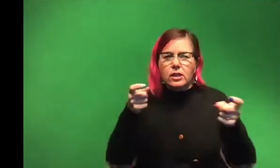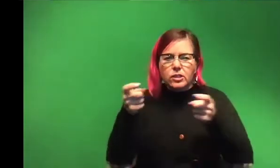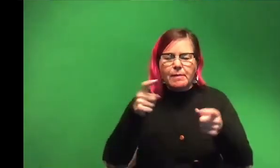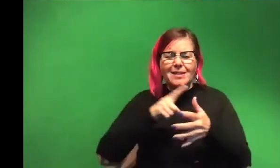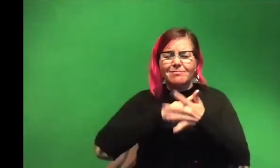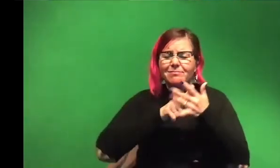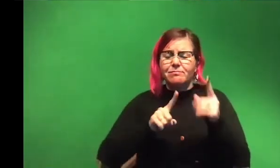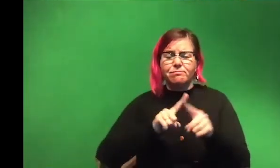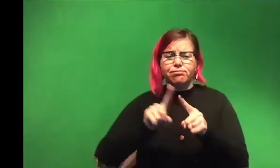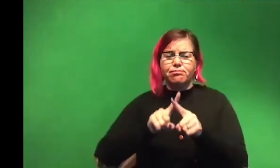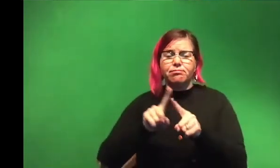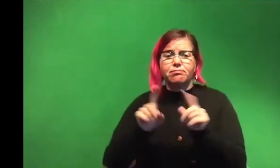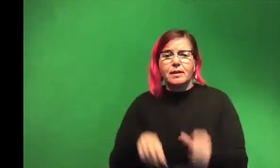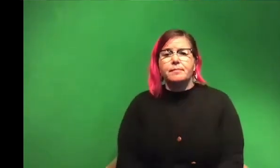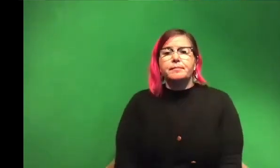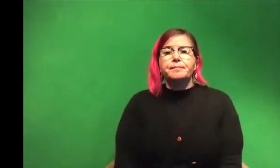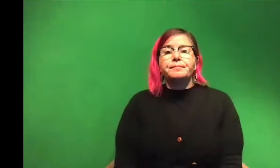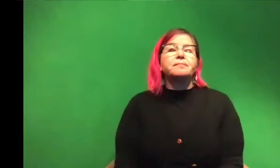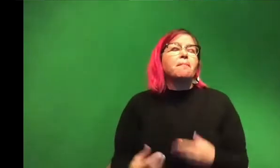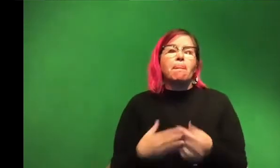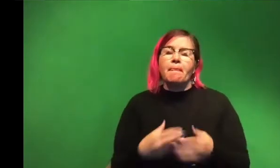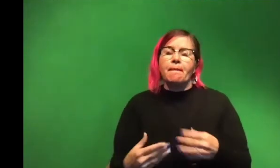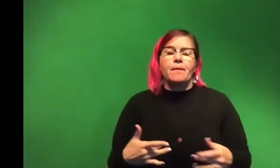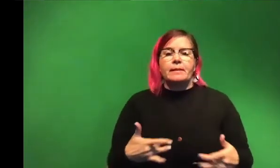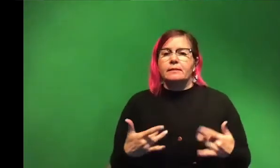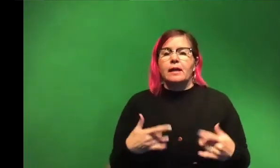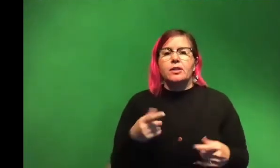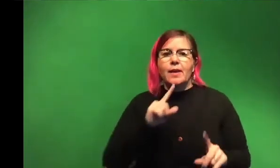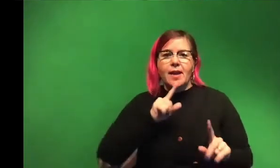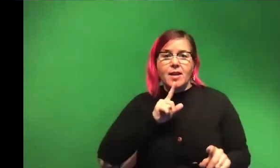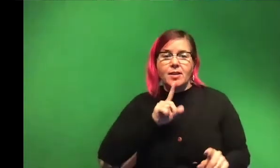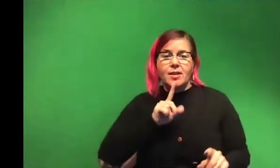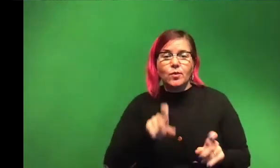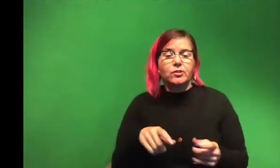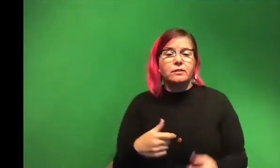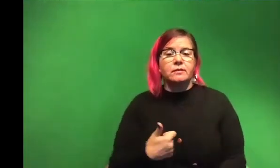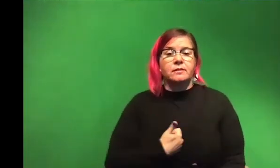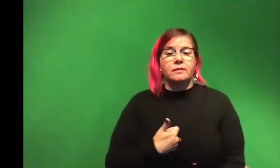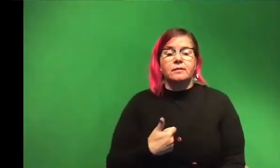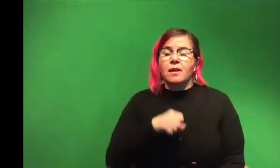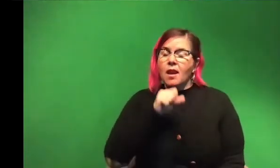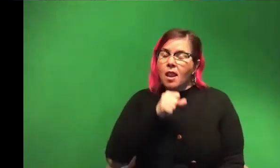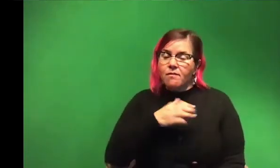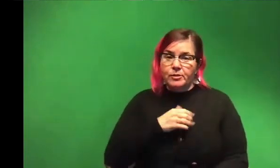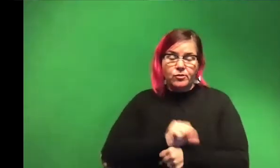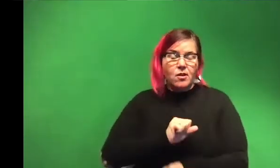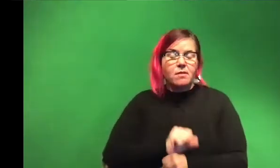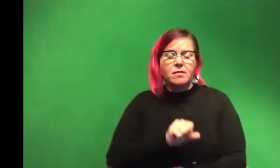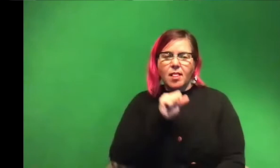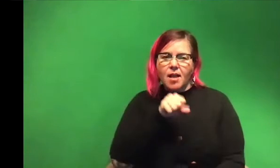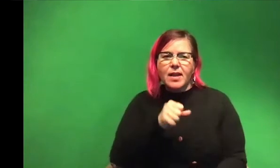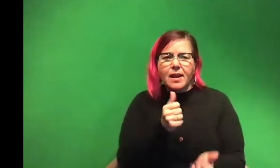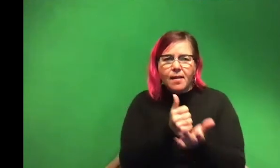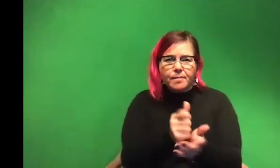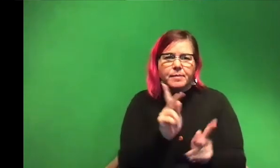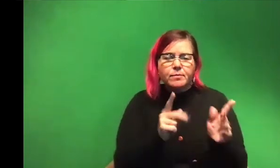different things we can use it for. But anyway, I'm really excited to answer all of your questions. I absolutely love my job. I love that I get to help people and